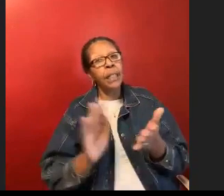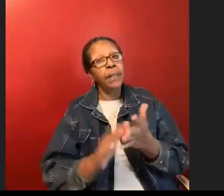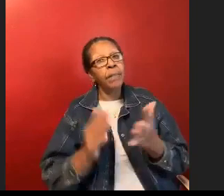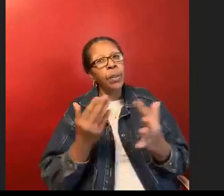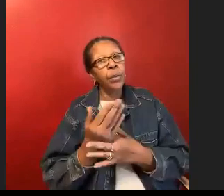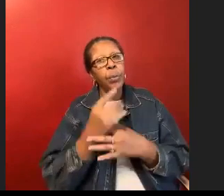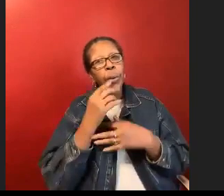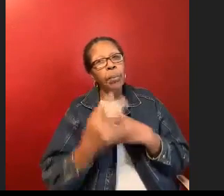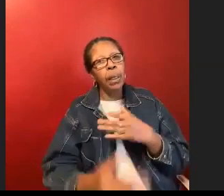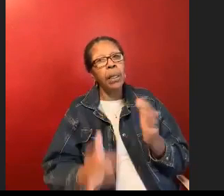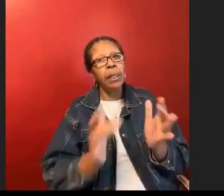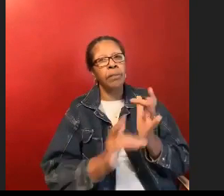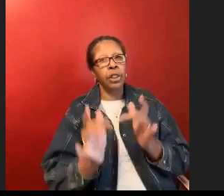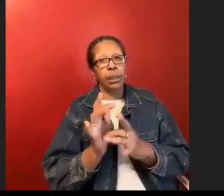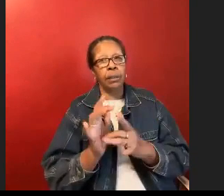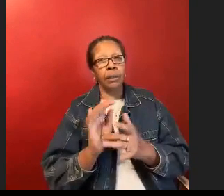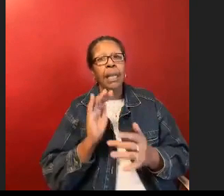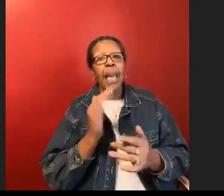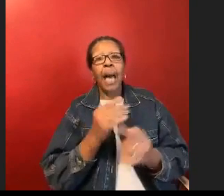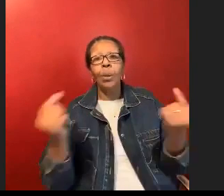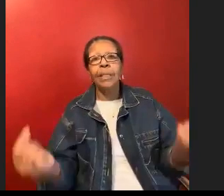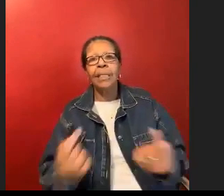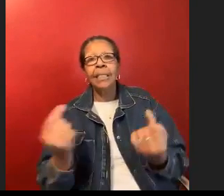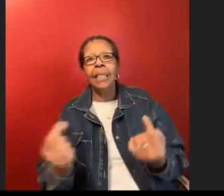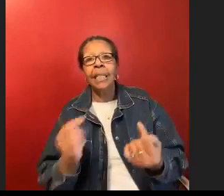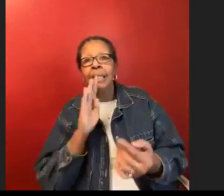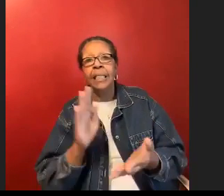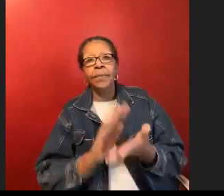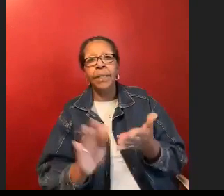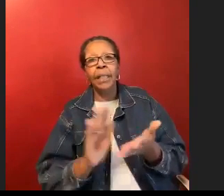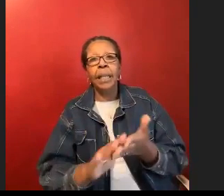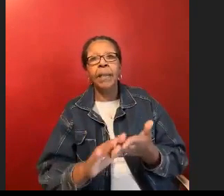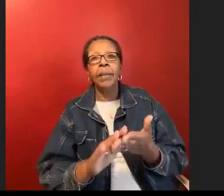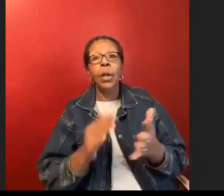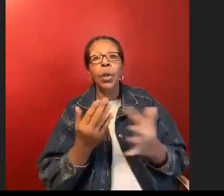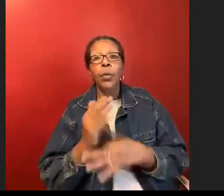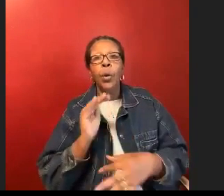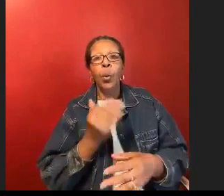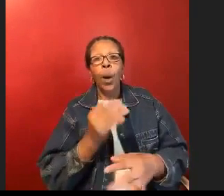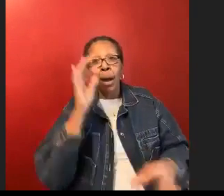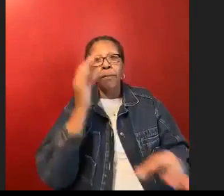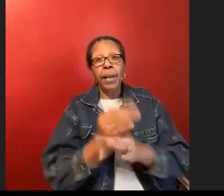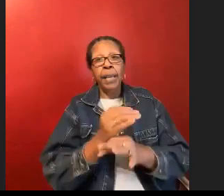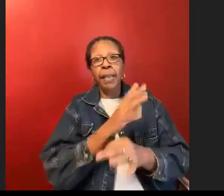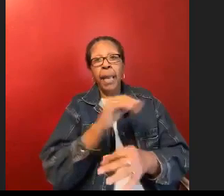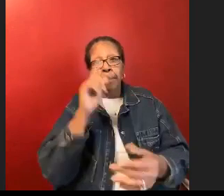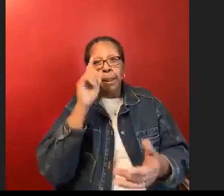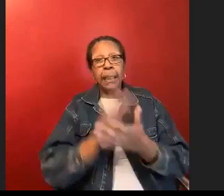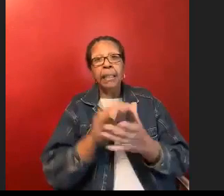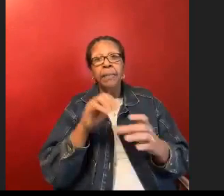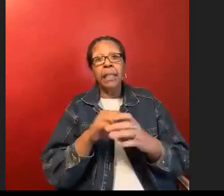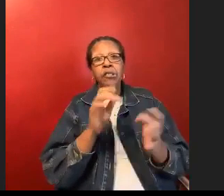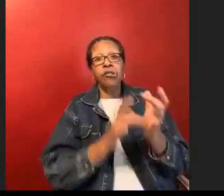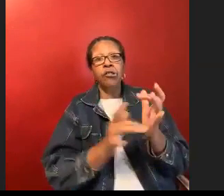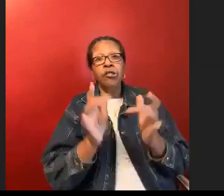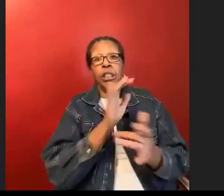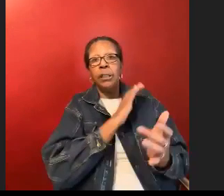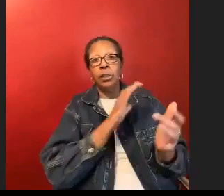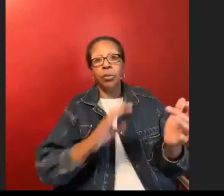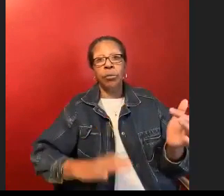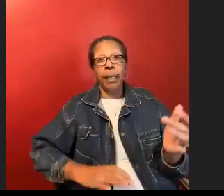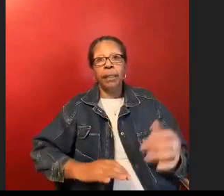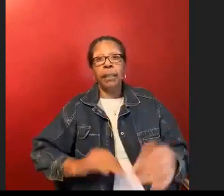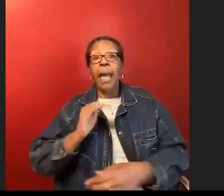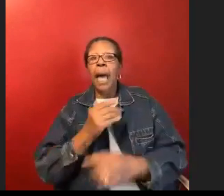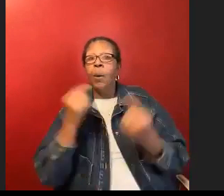of Jesus. Our sin is forgiven by our faith and belief in Jesus Christ. Our sin is forgiven because